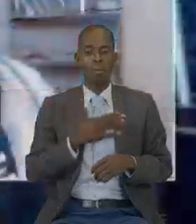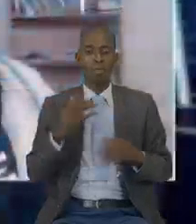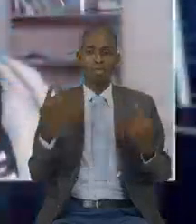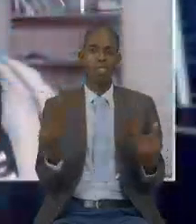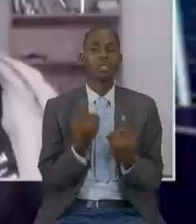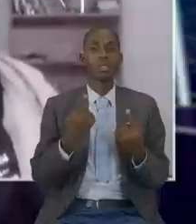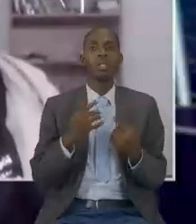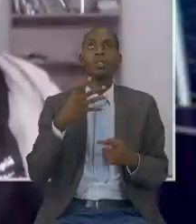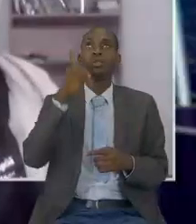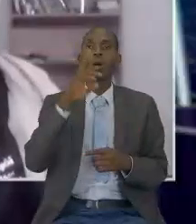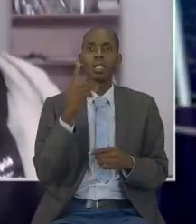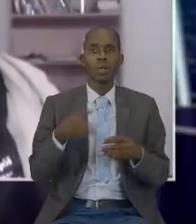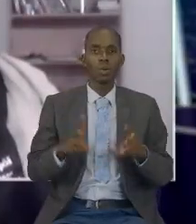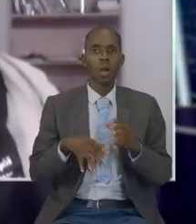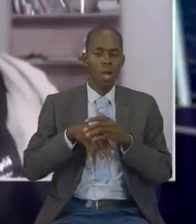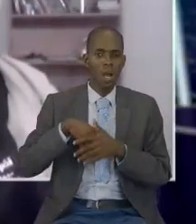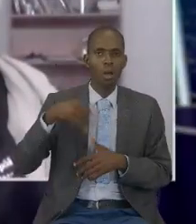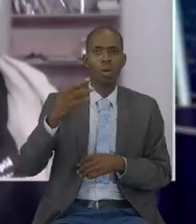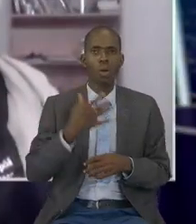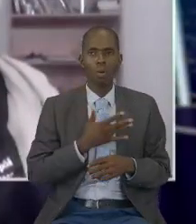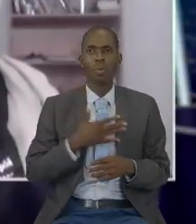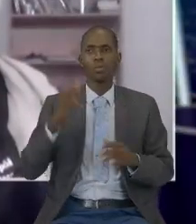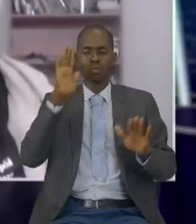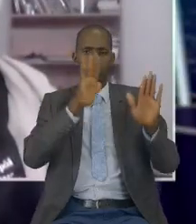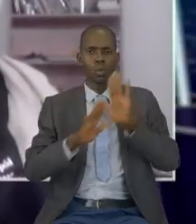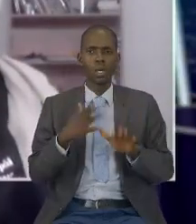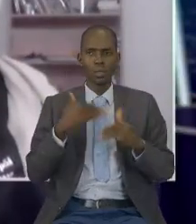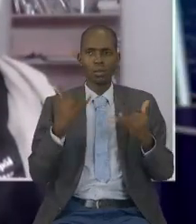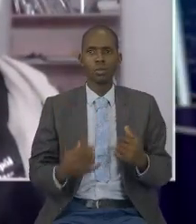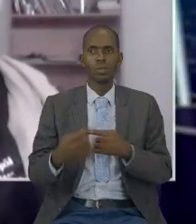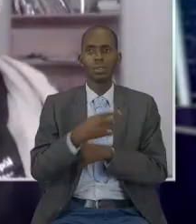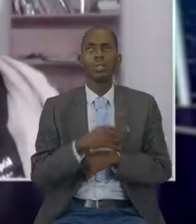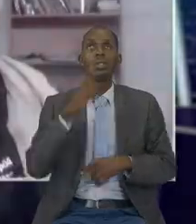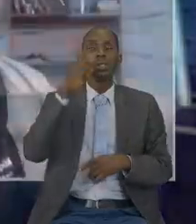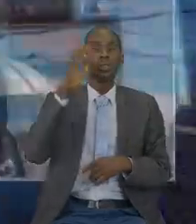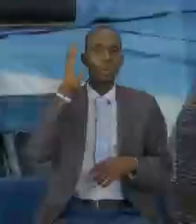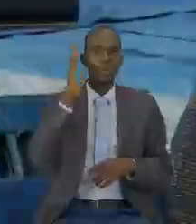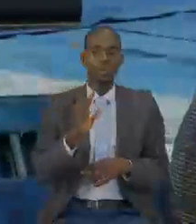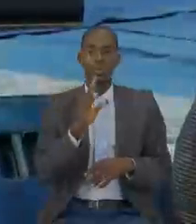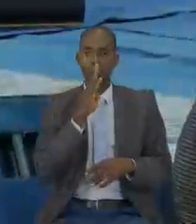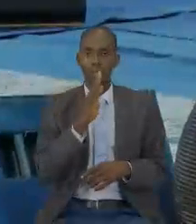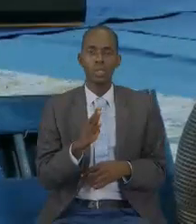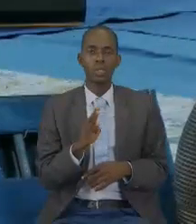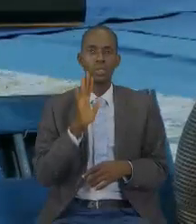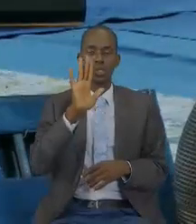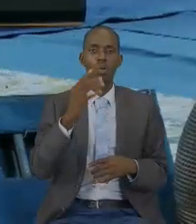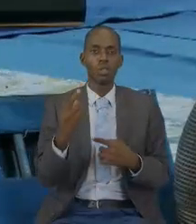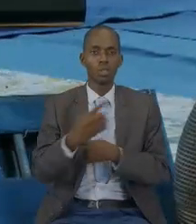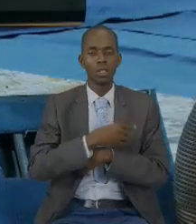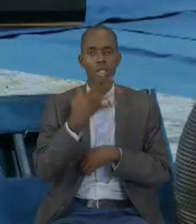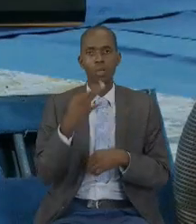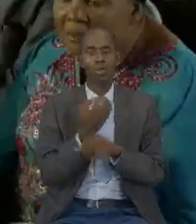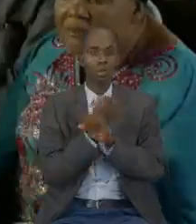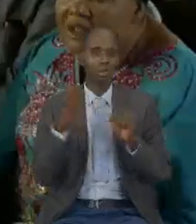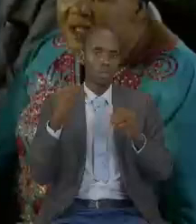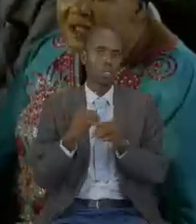and the way out of my tribulation. And today will be your day of salvation in